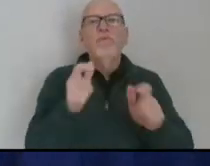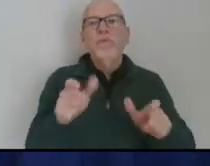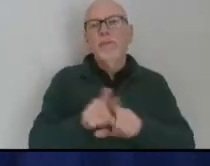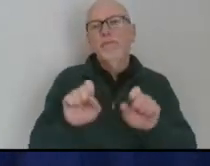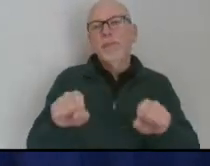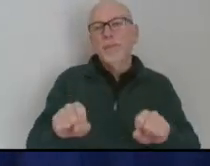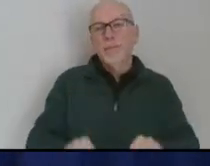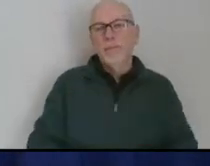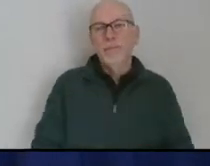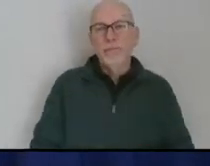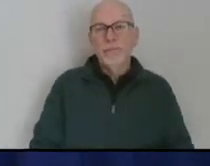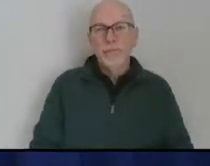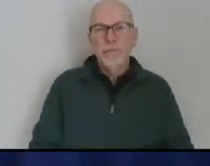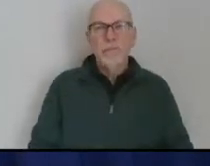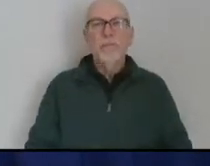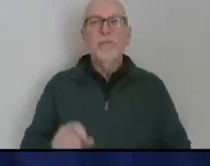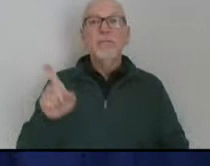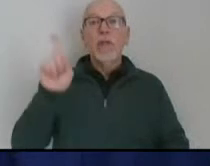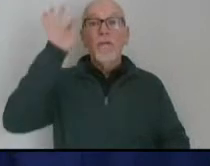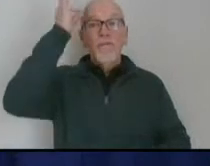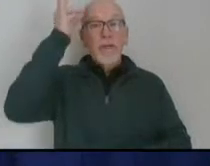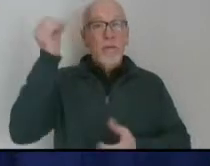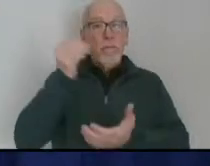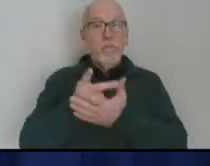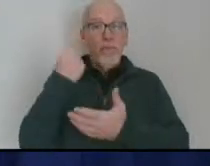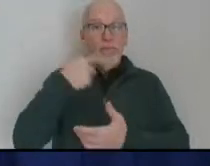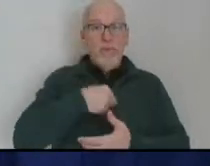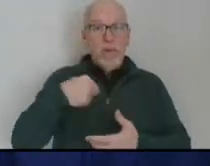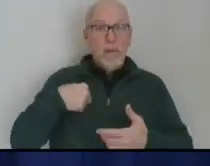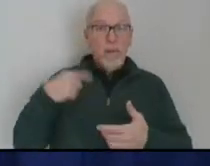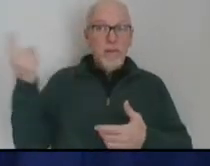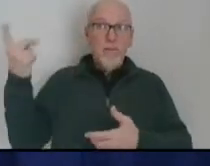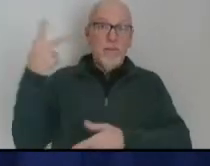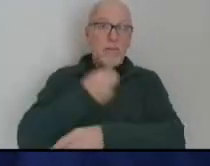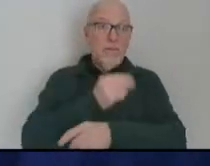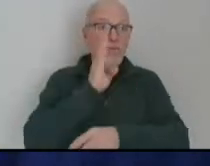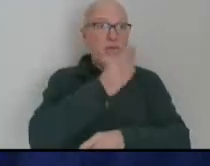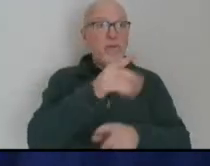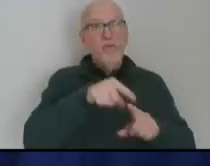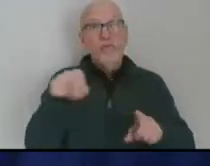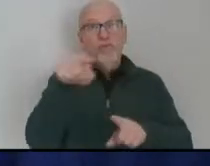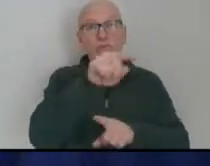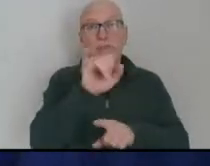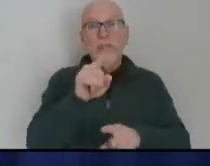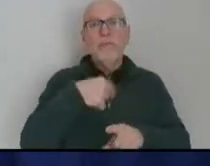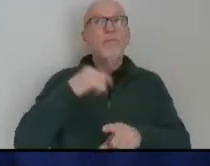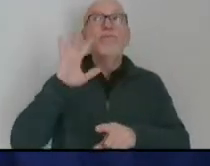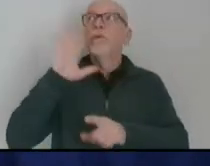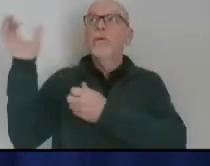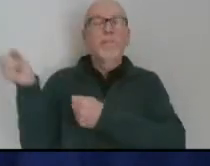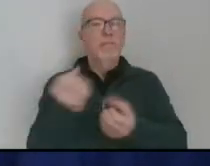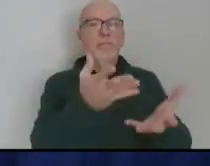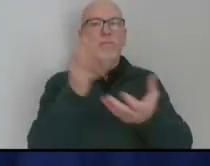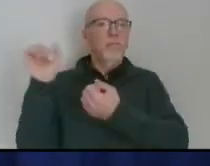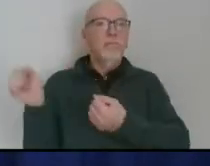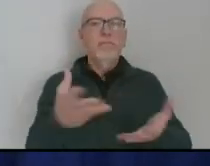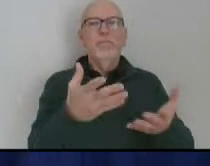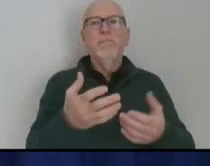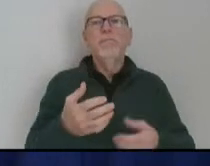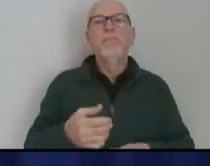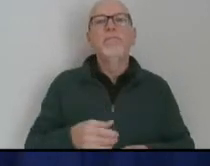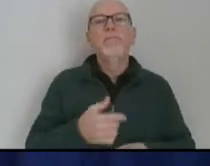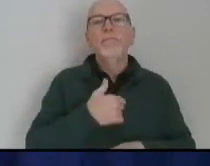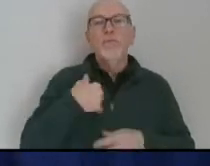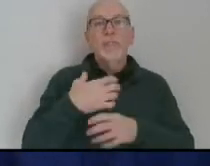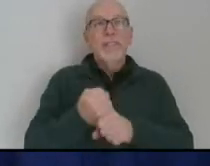The doses that the federal government approves for us to go directly to vaccine sites, we will get them there. We are getting vaccines in arms